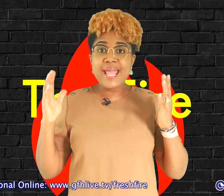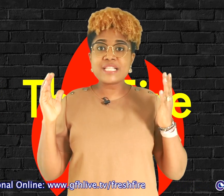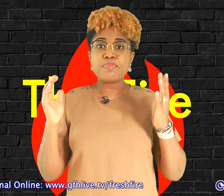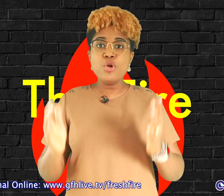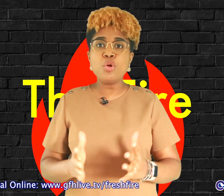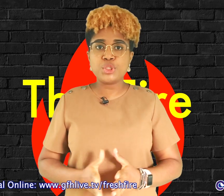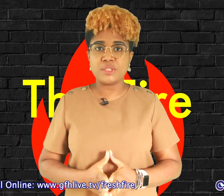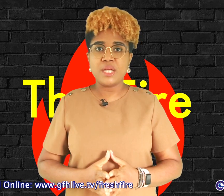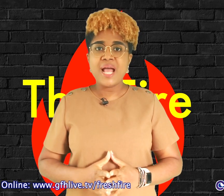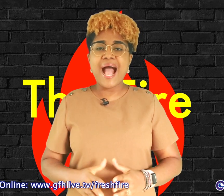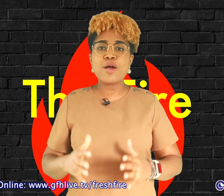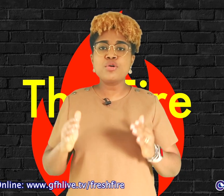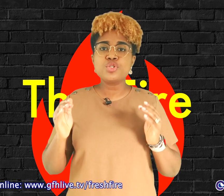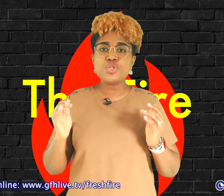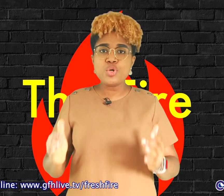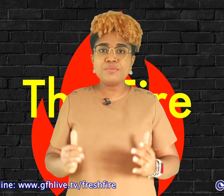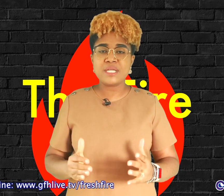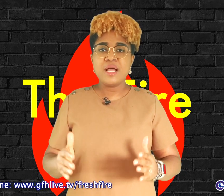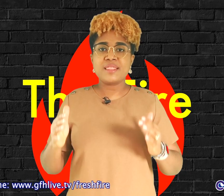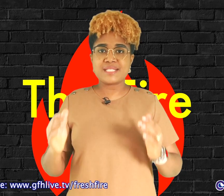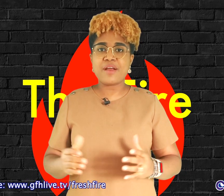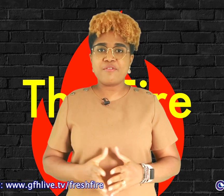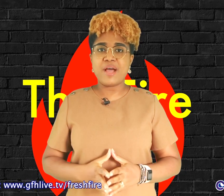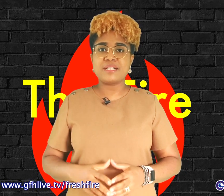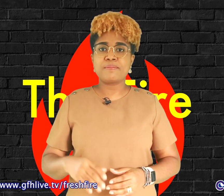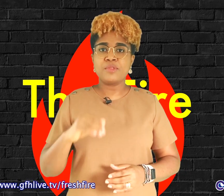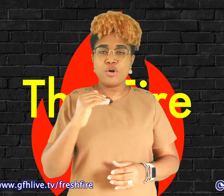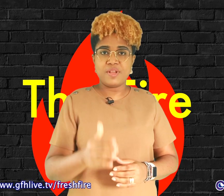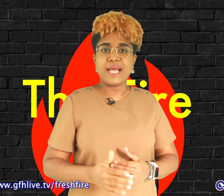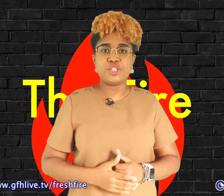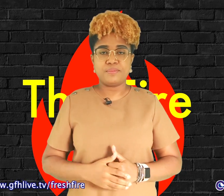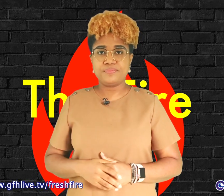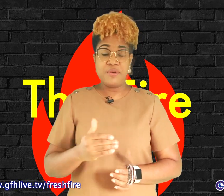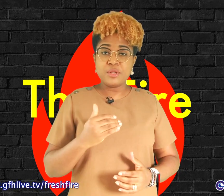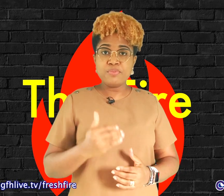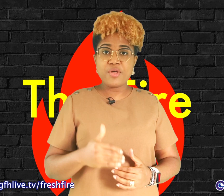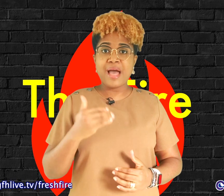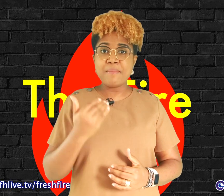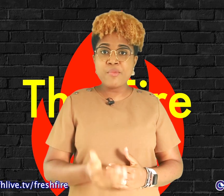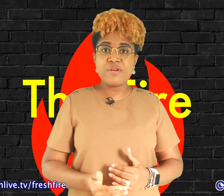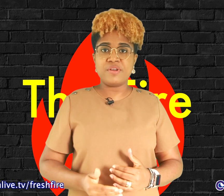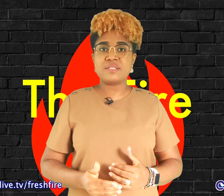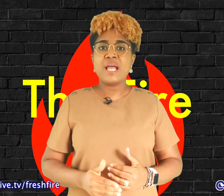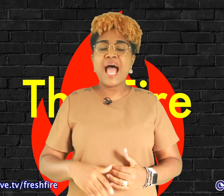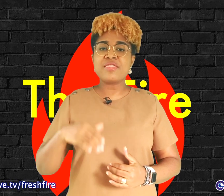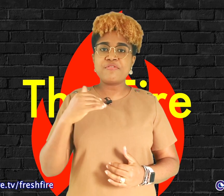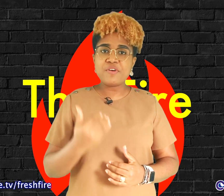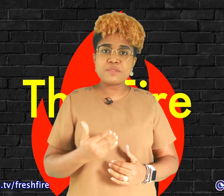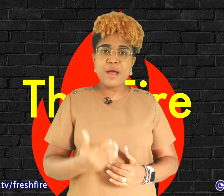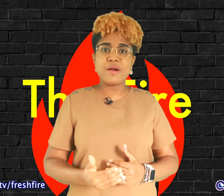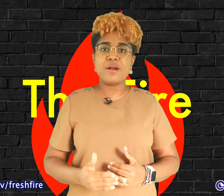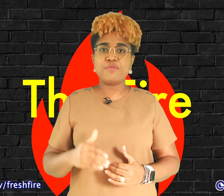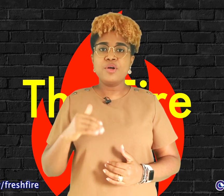nuclear explosion and consumed the sacrifice of Elijah. In both our memory verse and